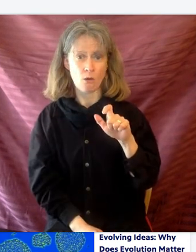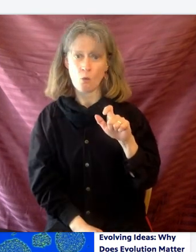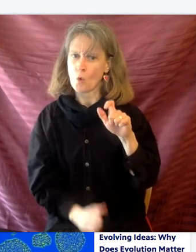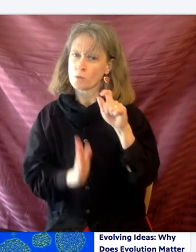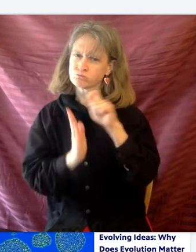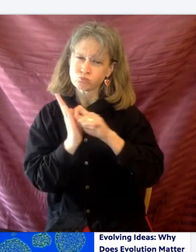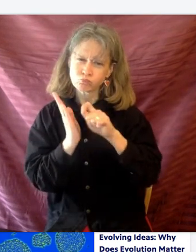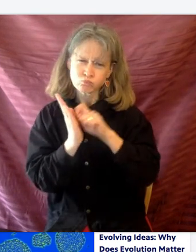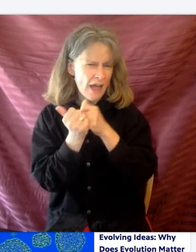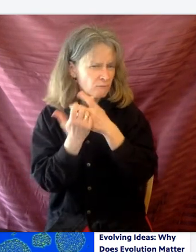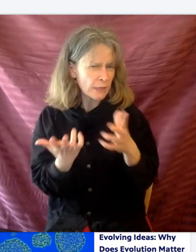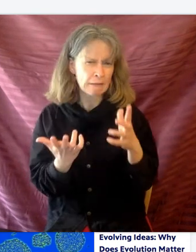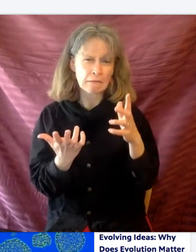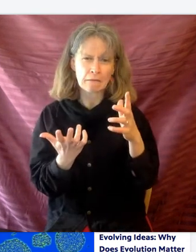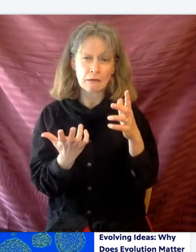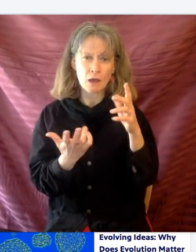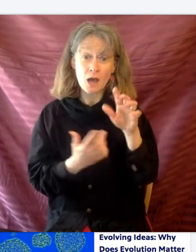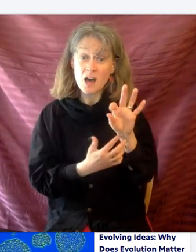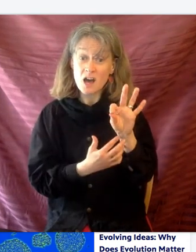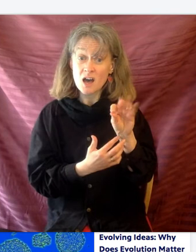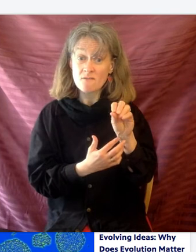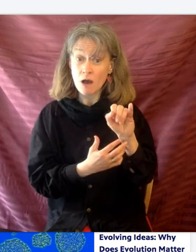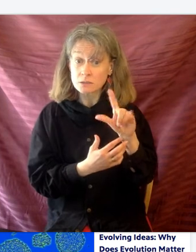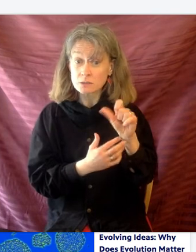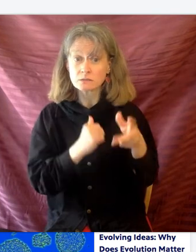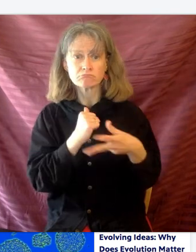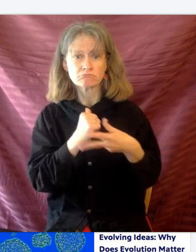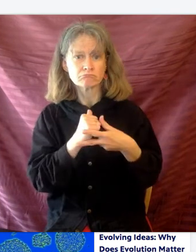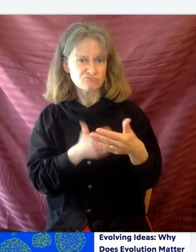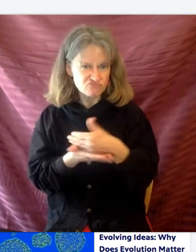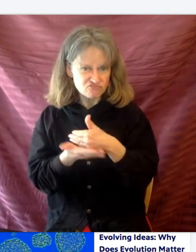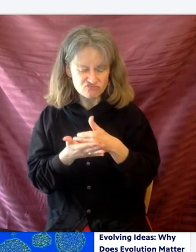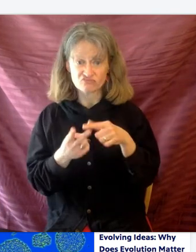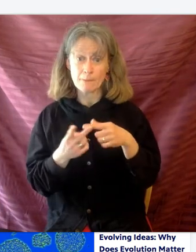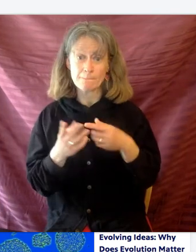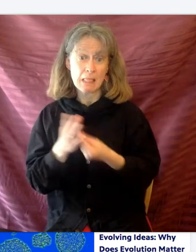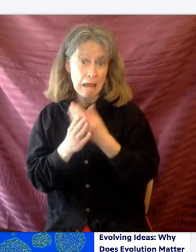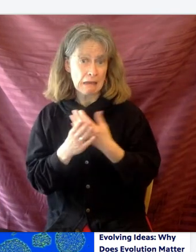of plants and animals. He drew them. He observed them.